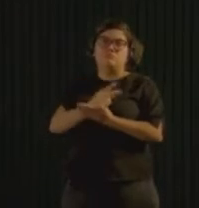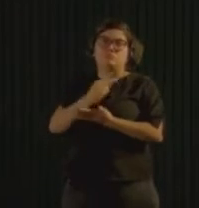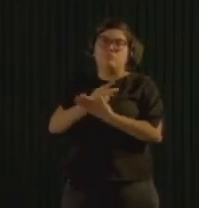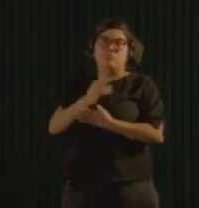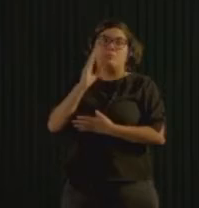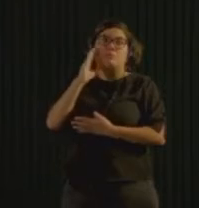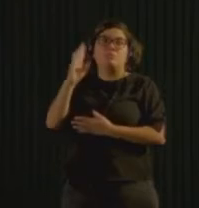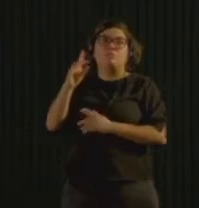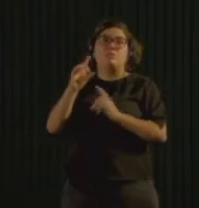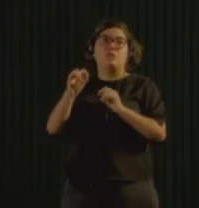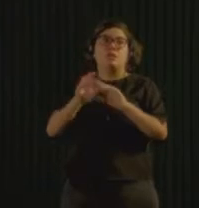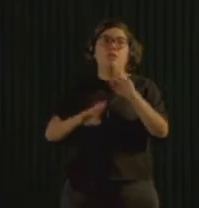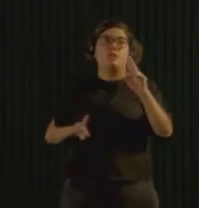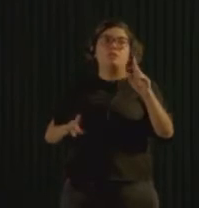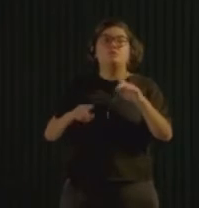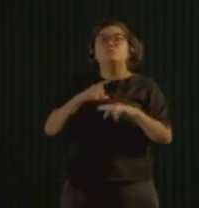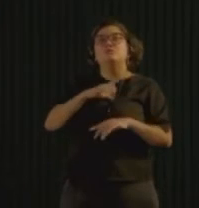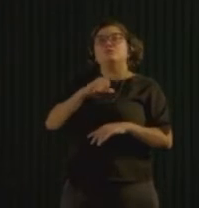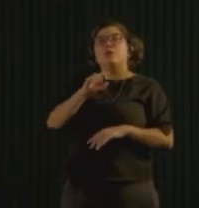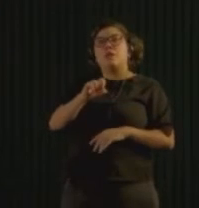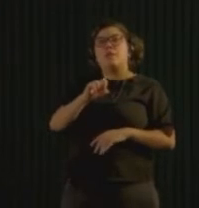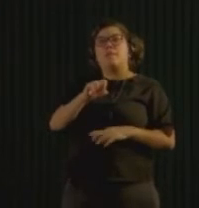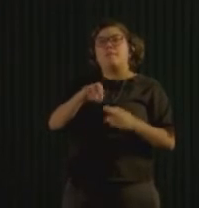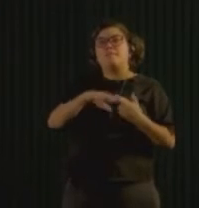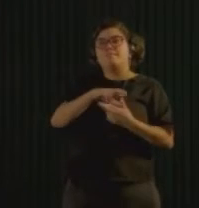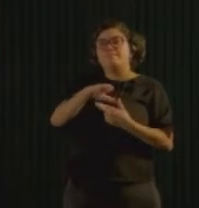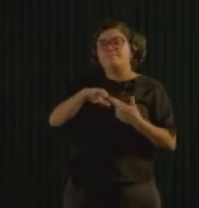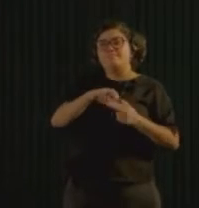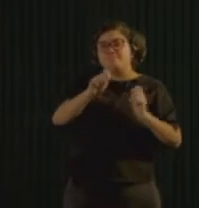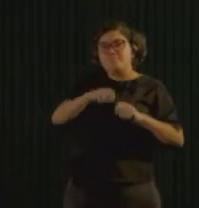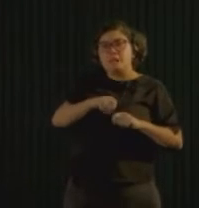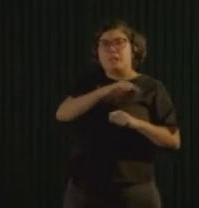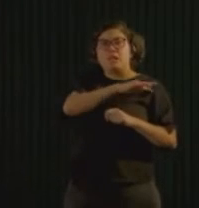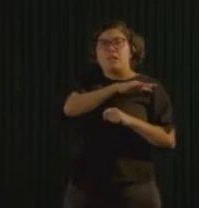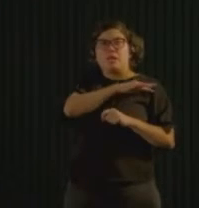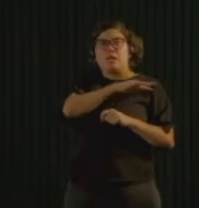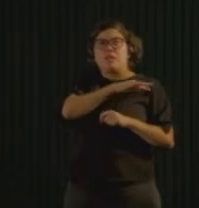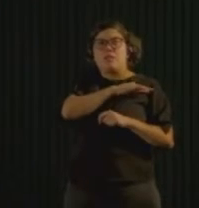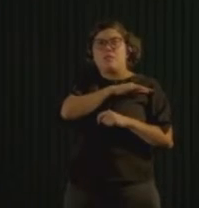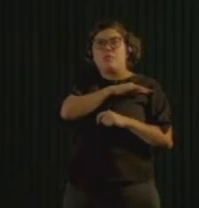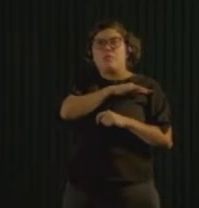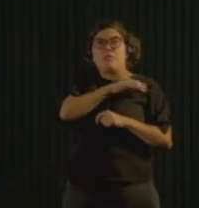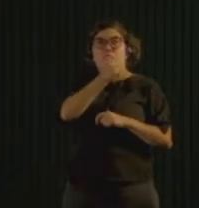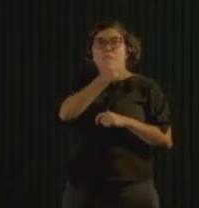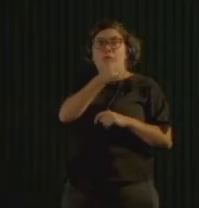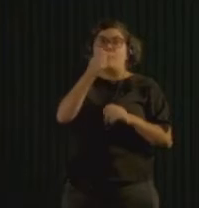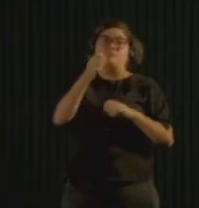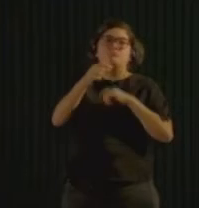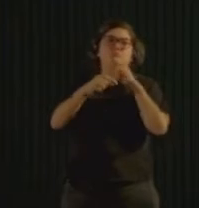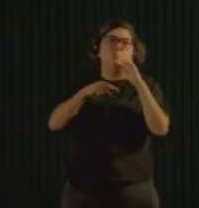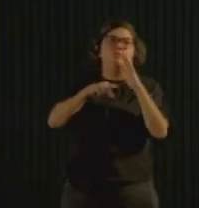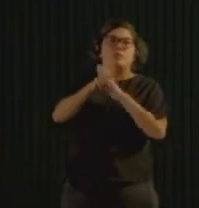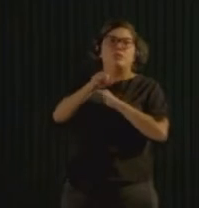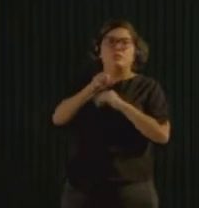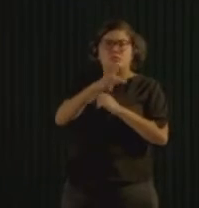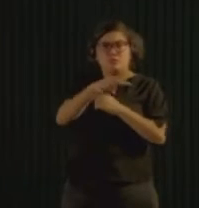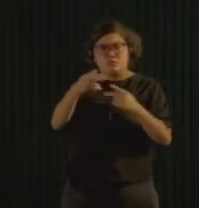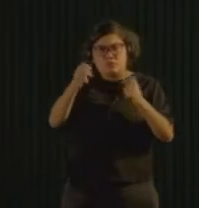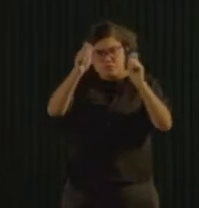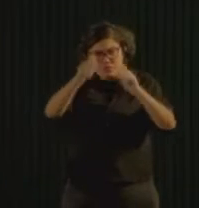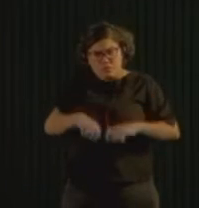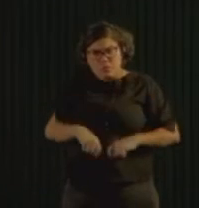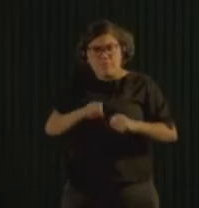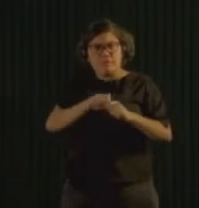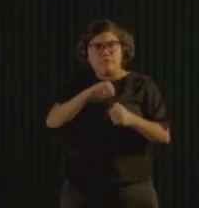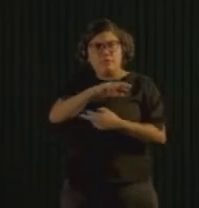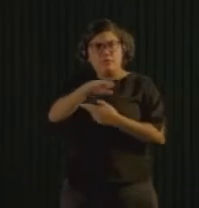recycling. So technical recyclability is the question, can something be recycled? And in fact, almost every object in the world does have the capability to be transformed